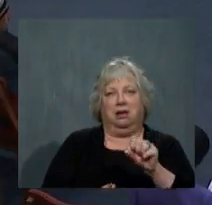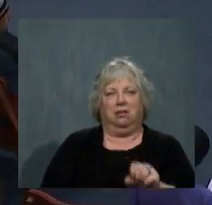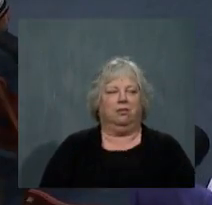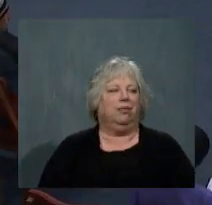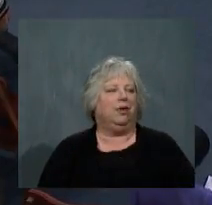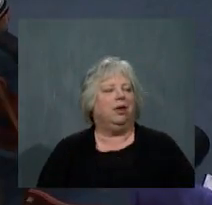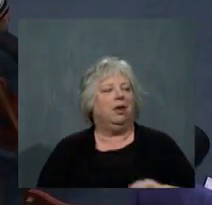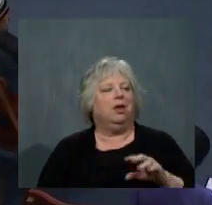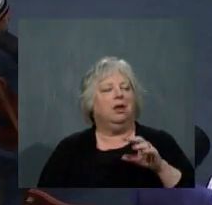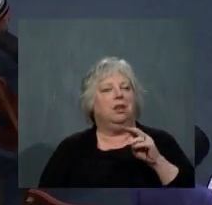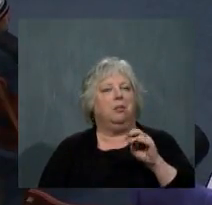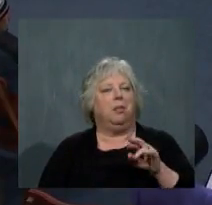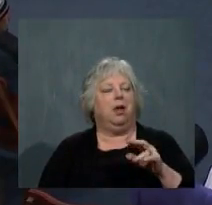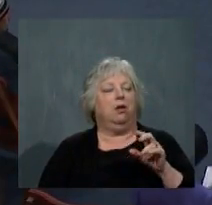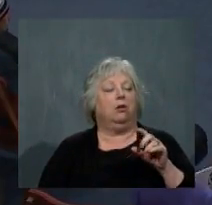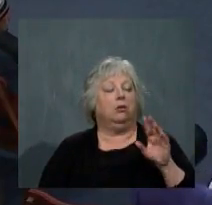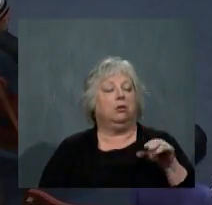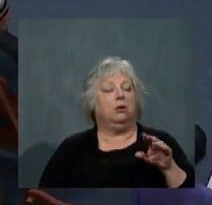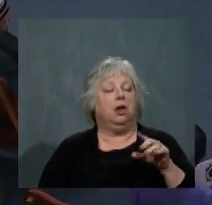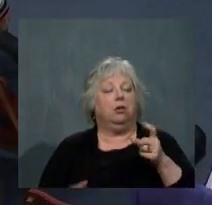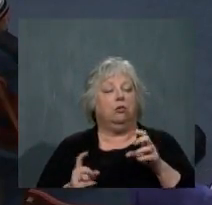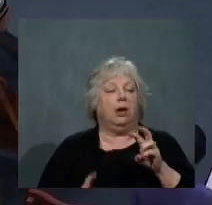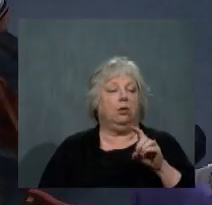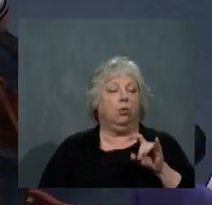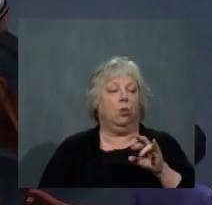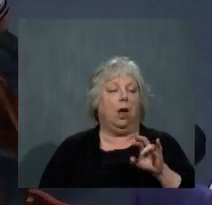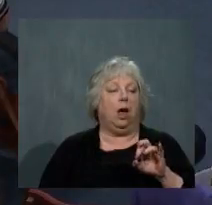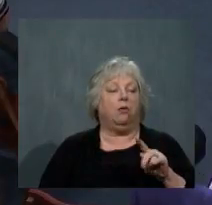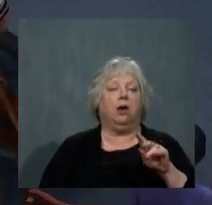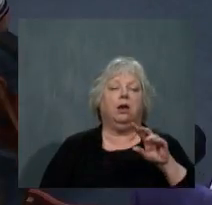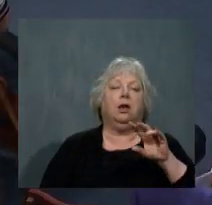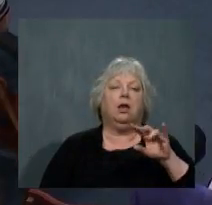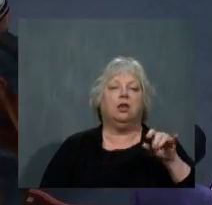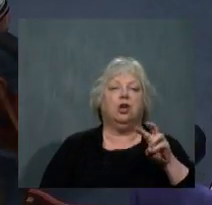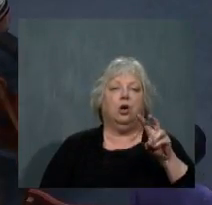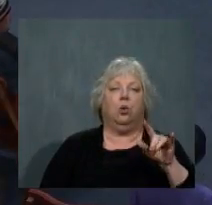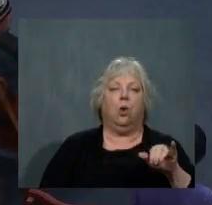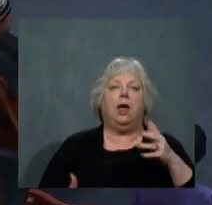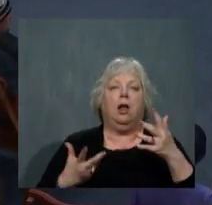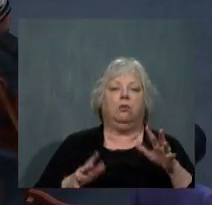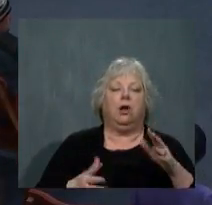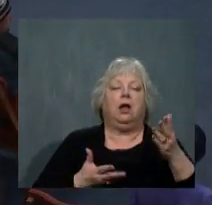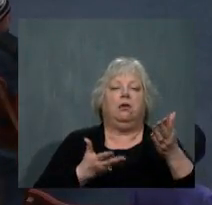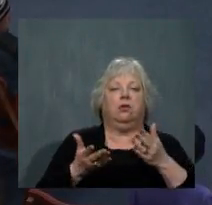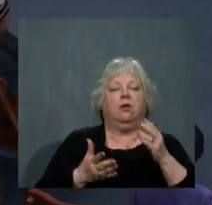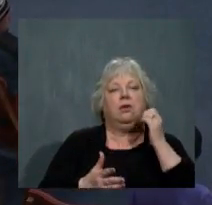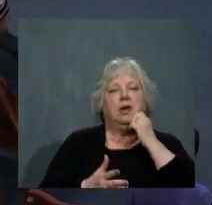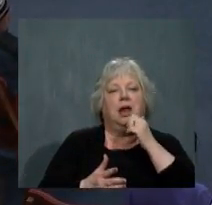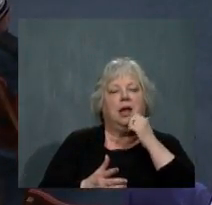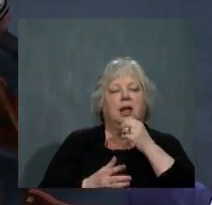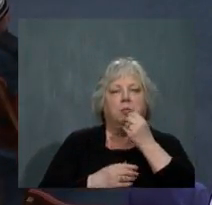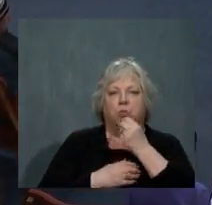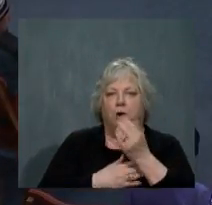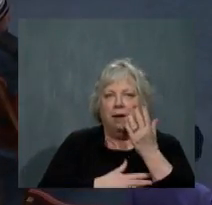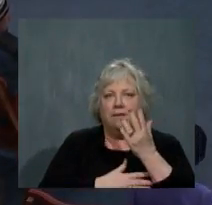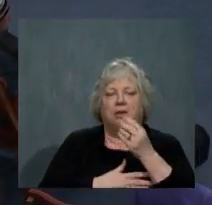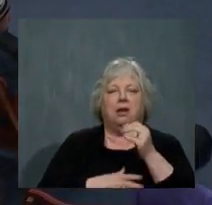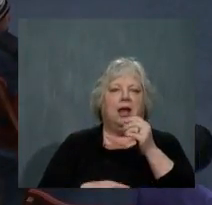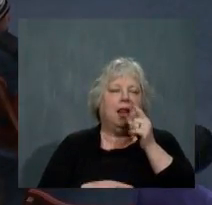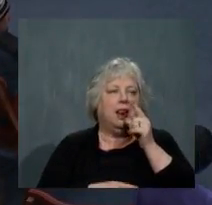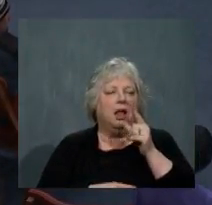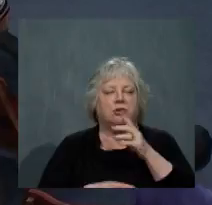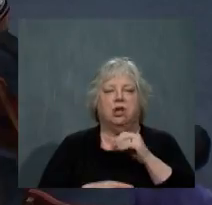just so everybody knows, Jericho Way already serves daily breakfast and lunch. I know there's